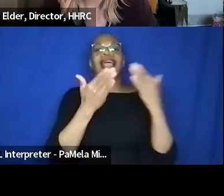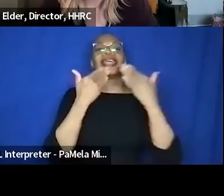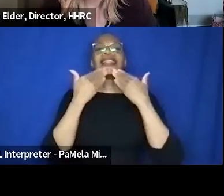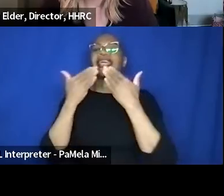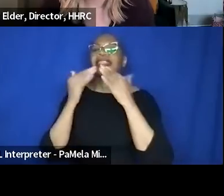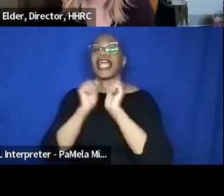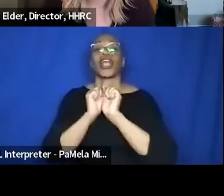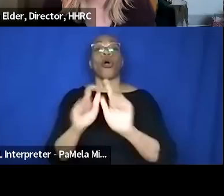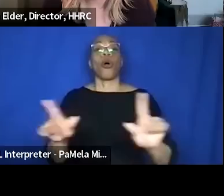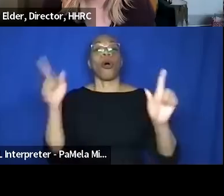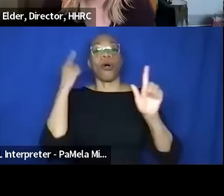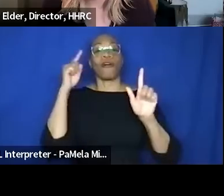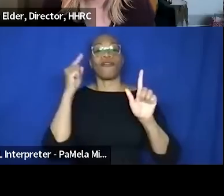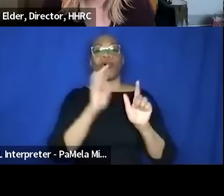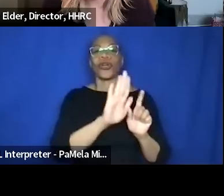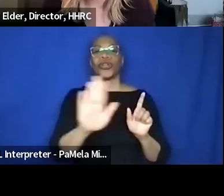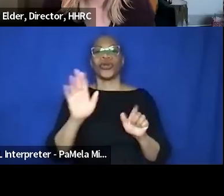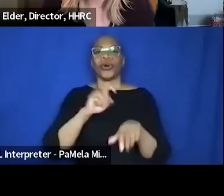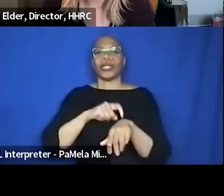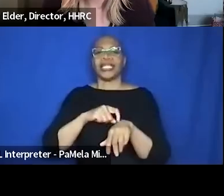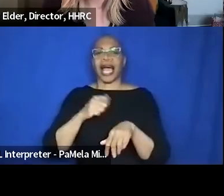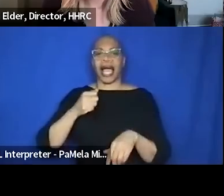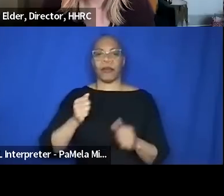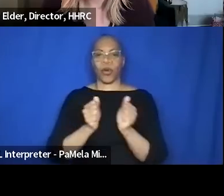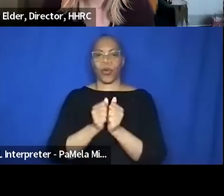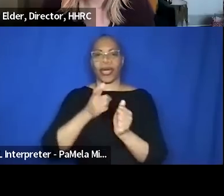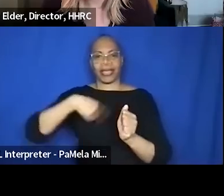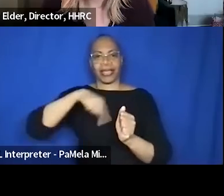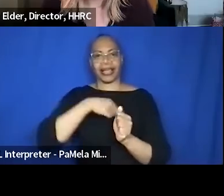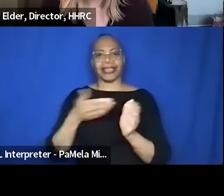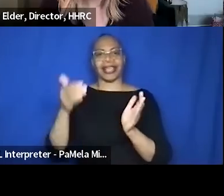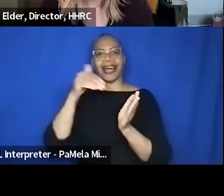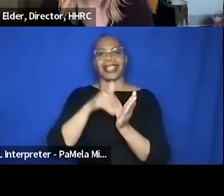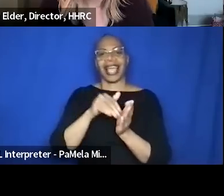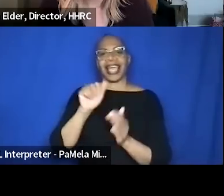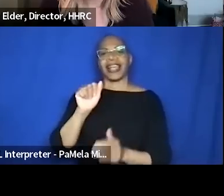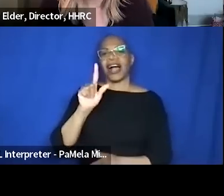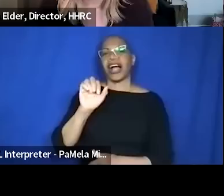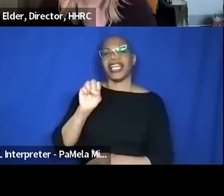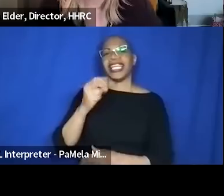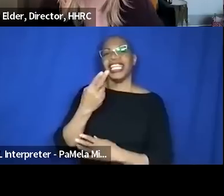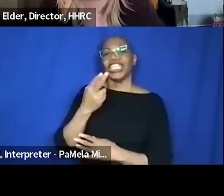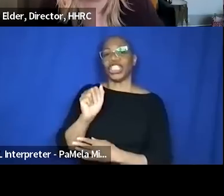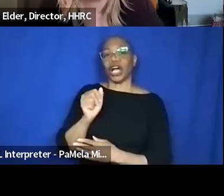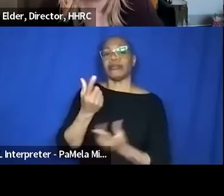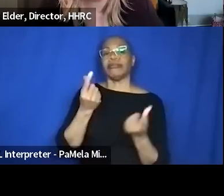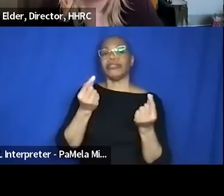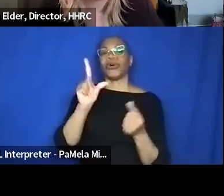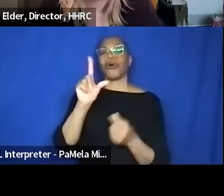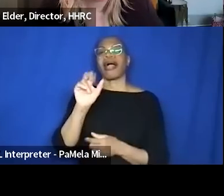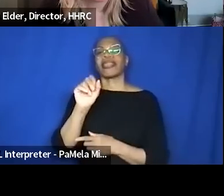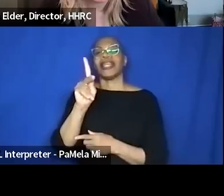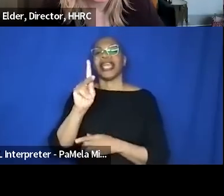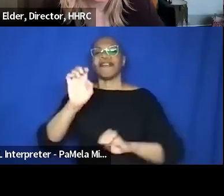for spending your time here. So once more, Alicia put the links to the evaluation surveys in